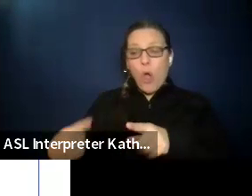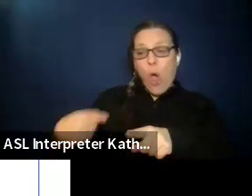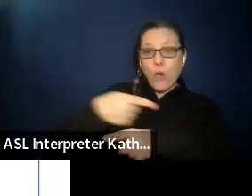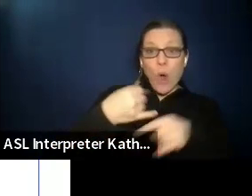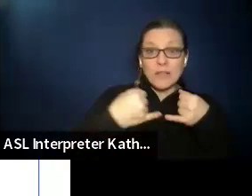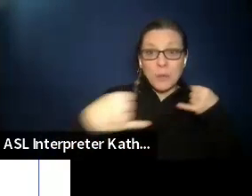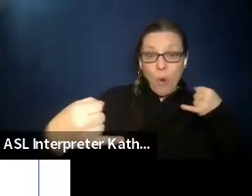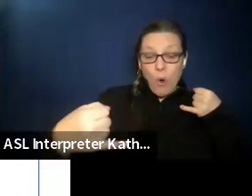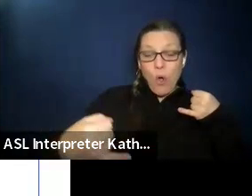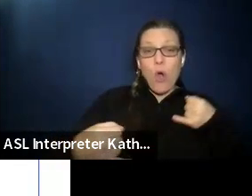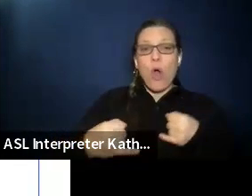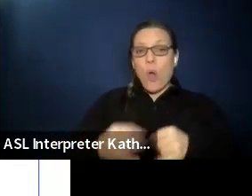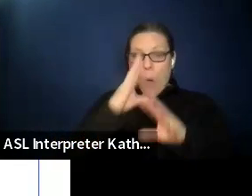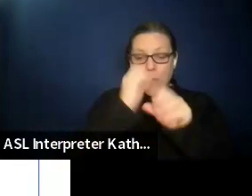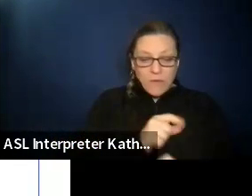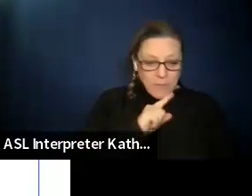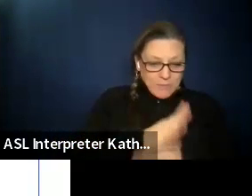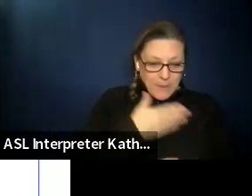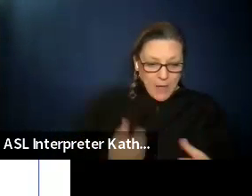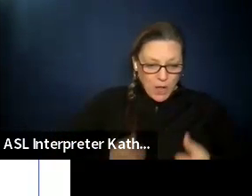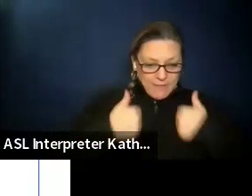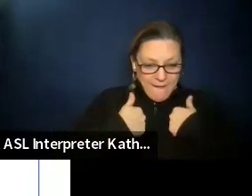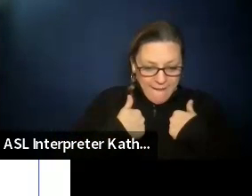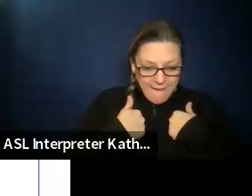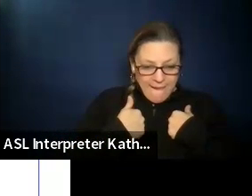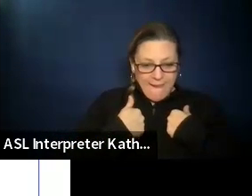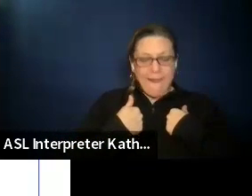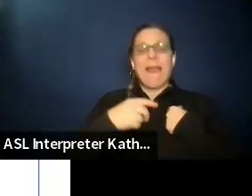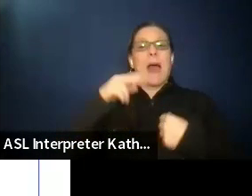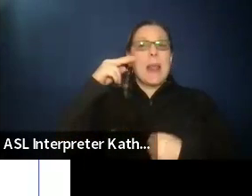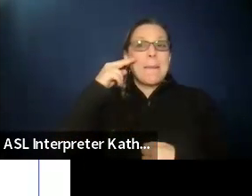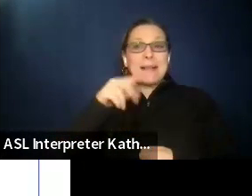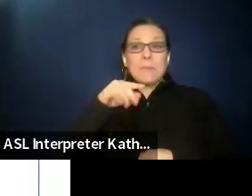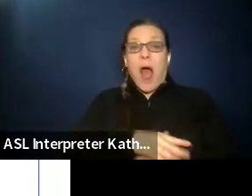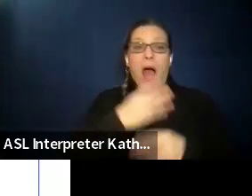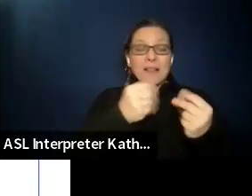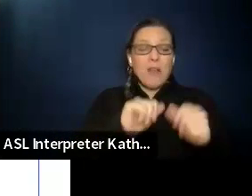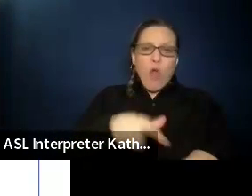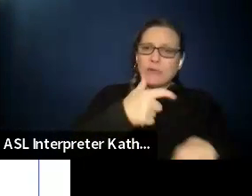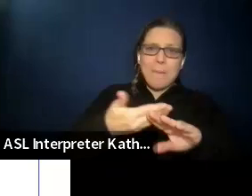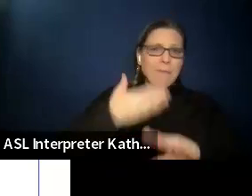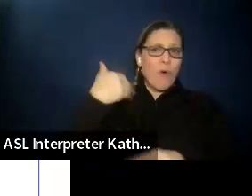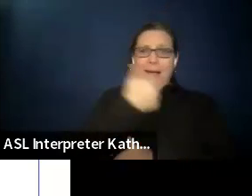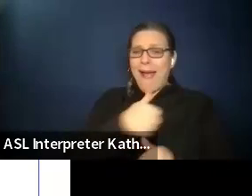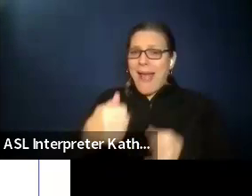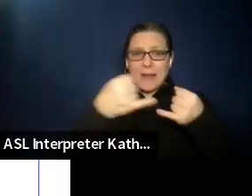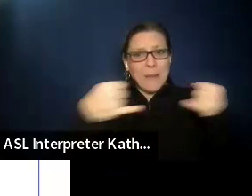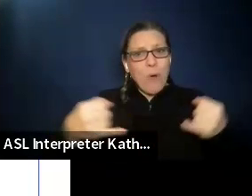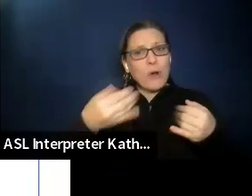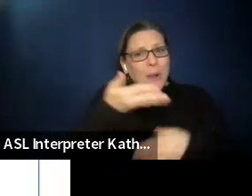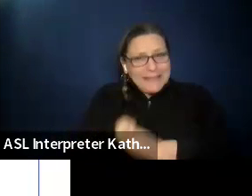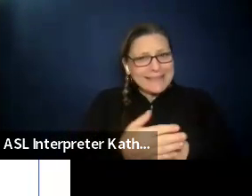borders, drawn to the promise of a better life. In reality, Mexicans were on this land long before any borders even